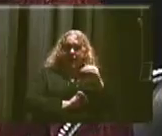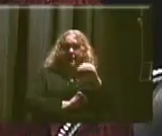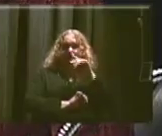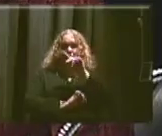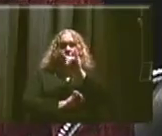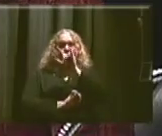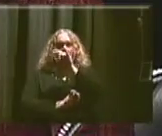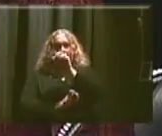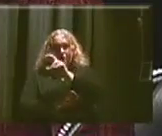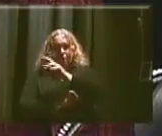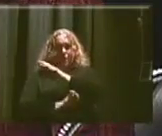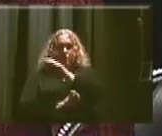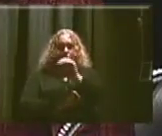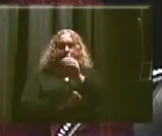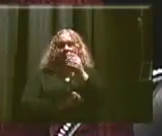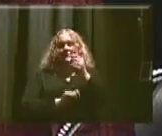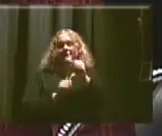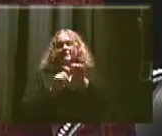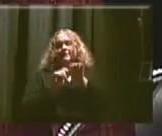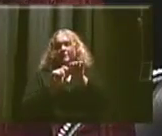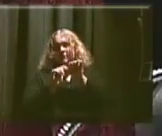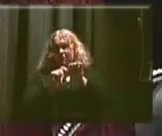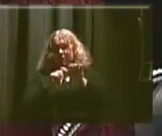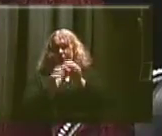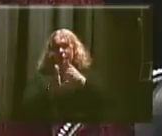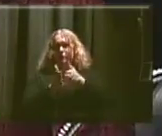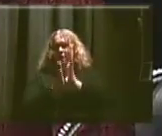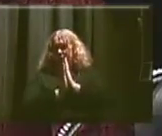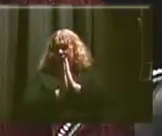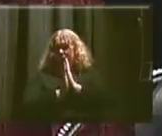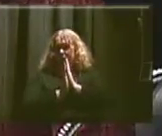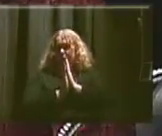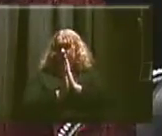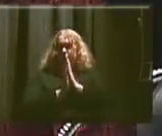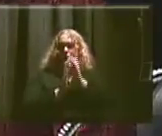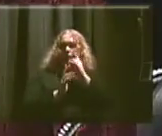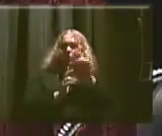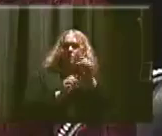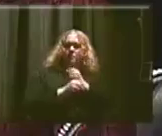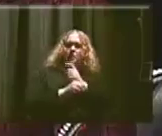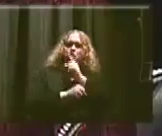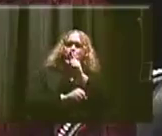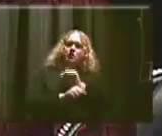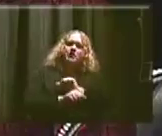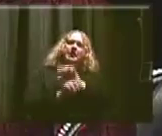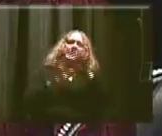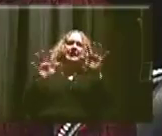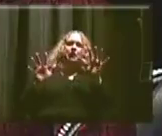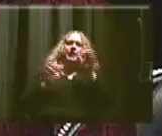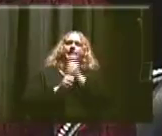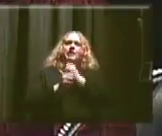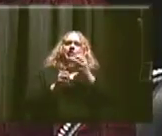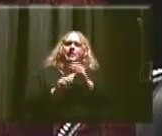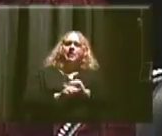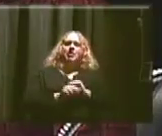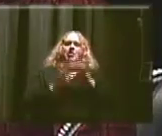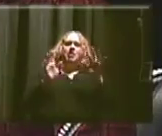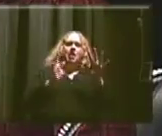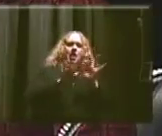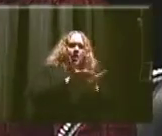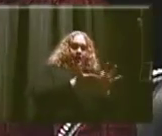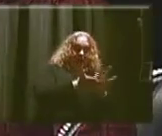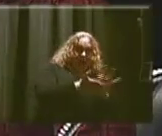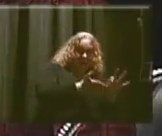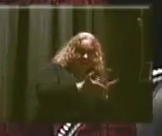discrepancies between our accounting system and the reporting platform. We call that the District Transparency